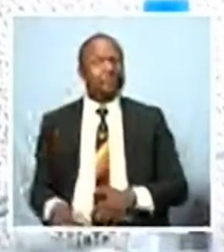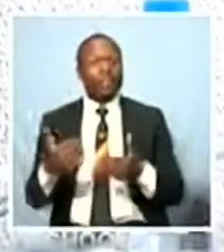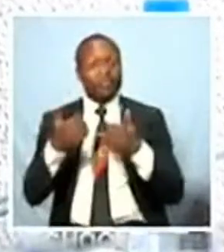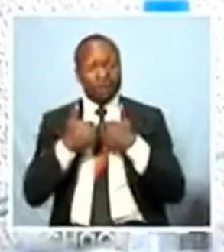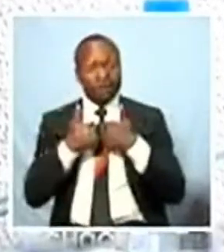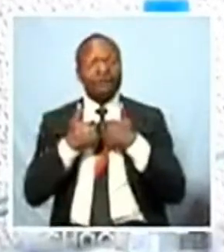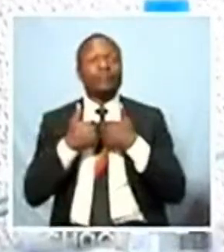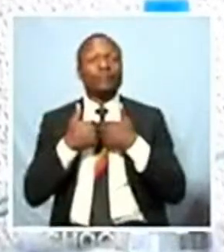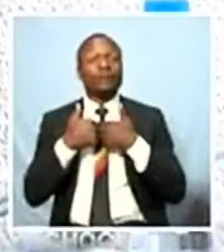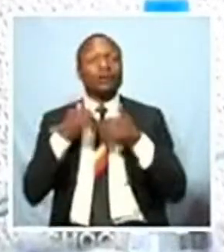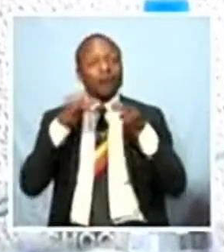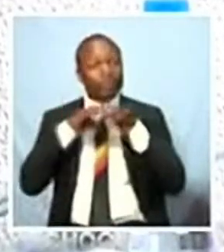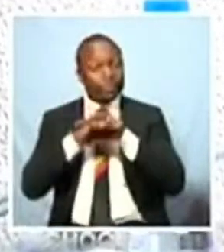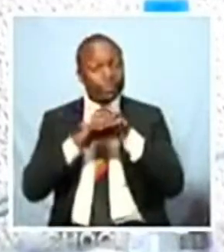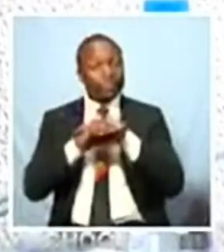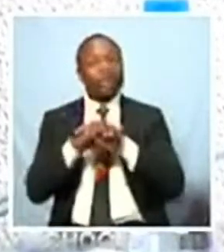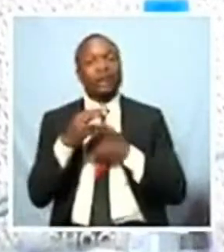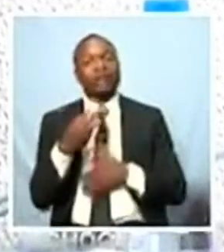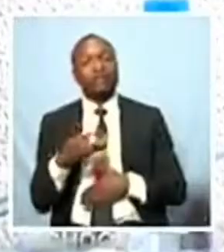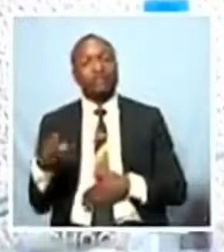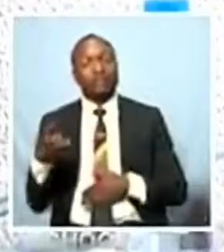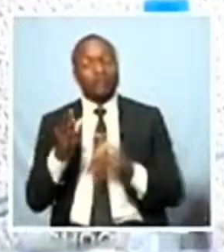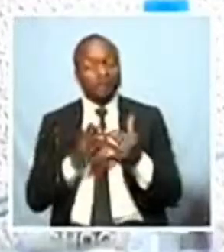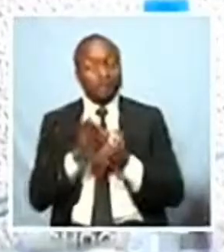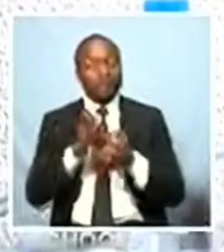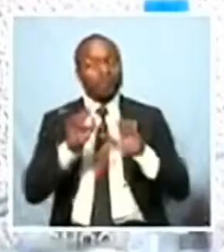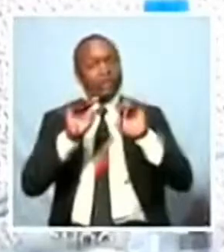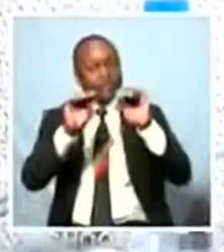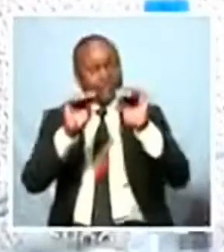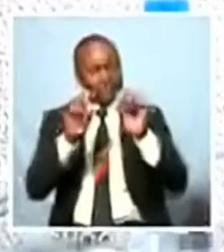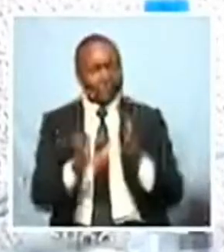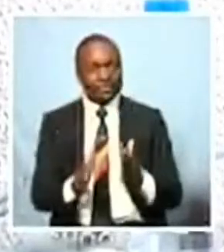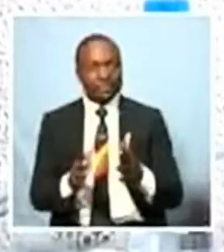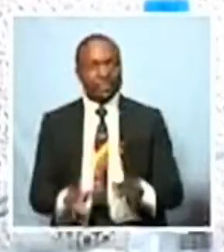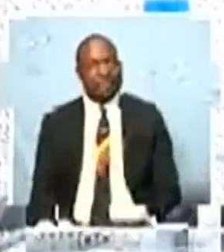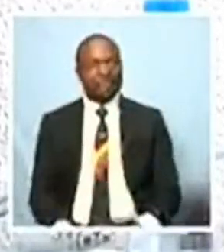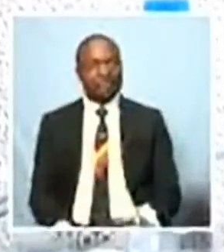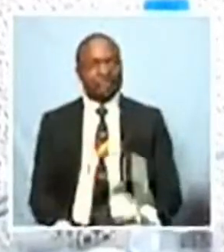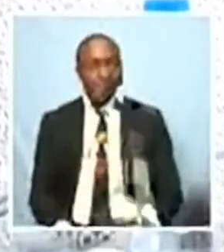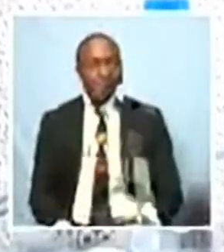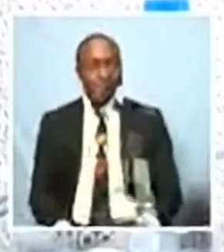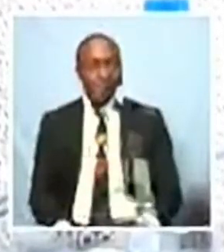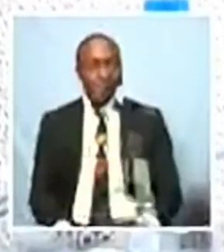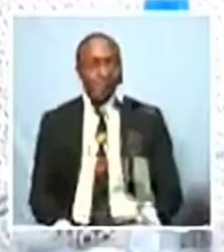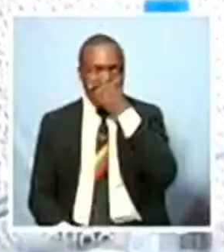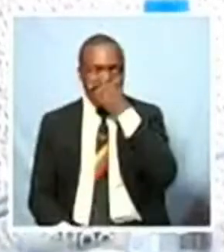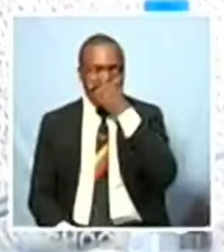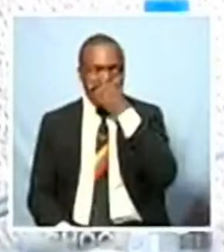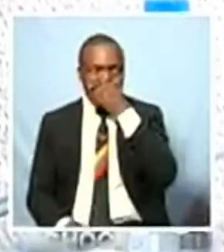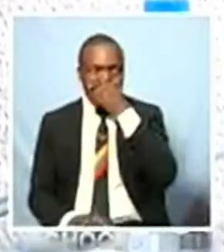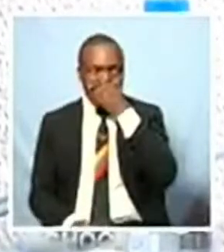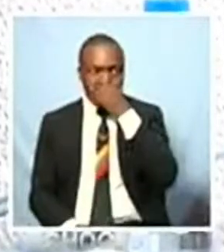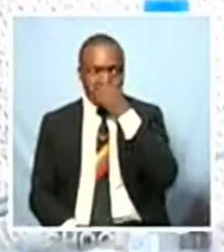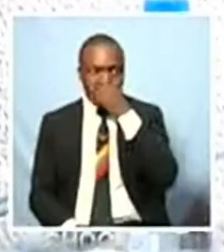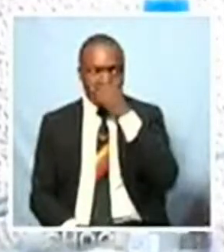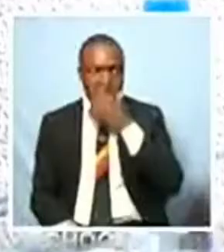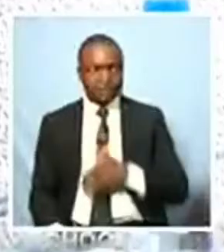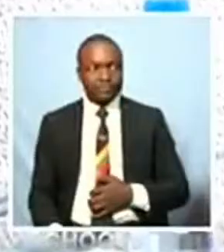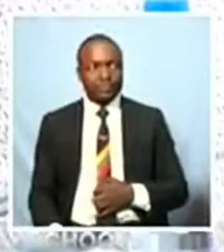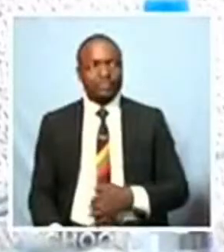to material through the teacher, but our grandparents were